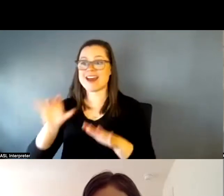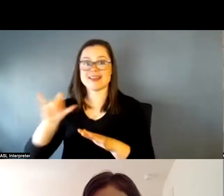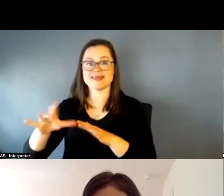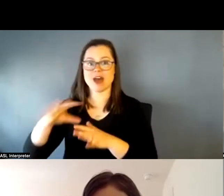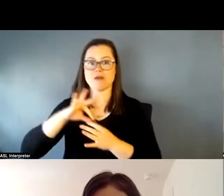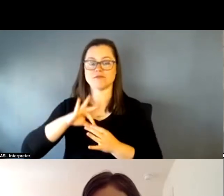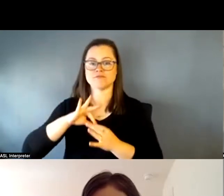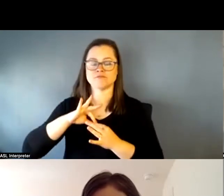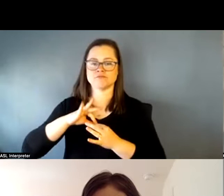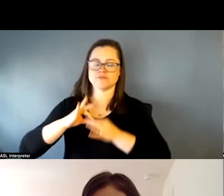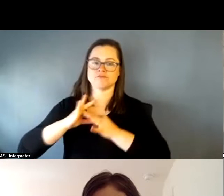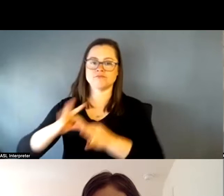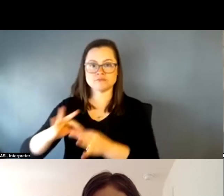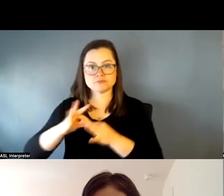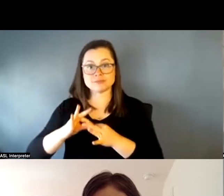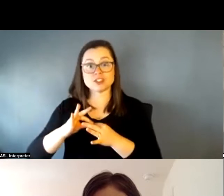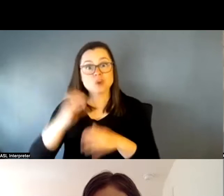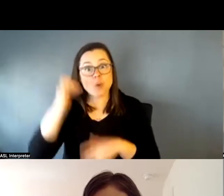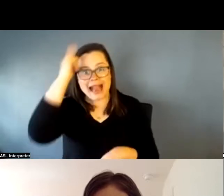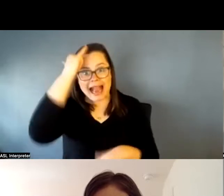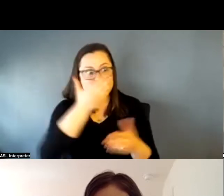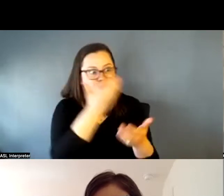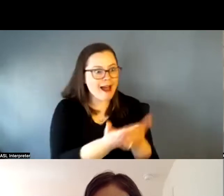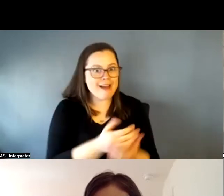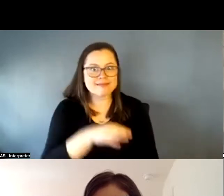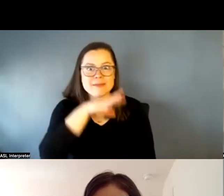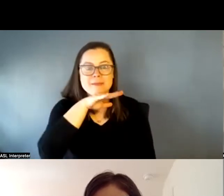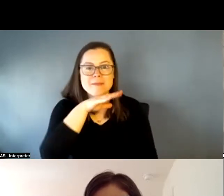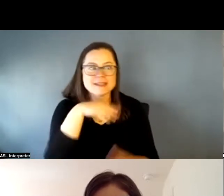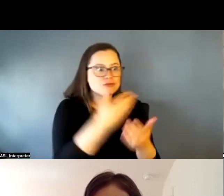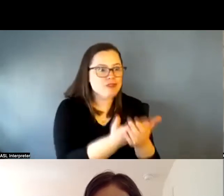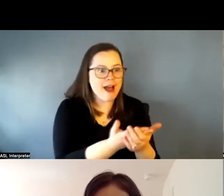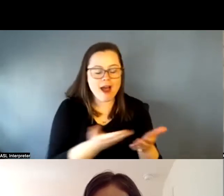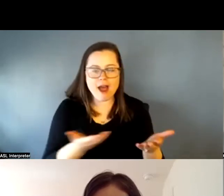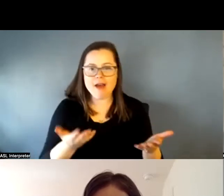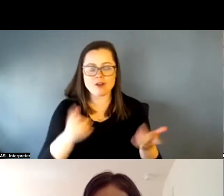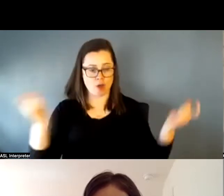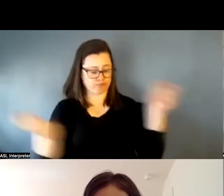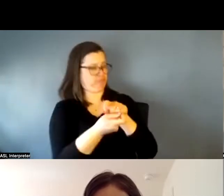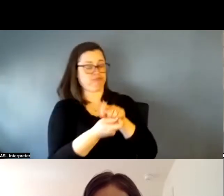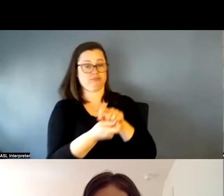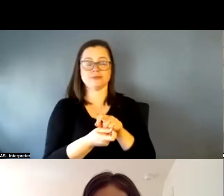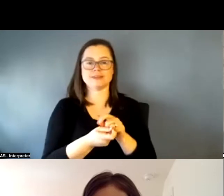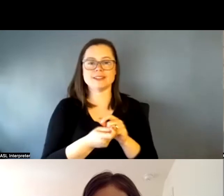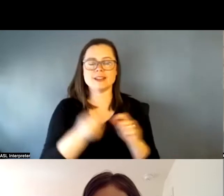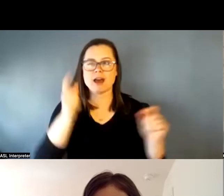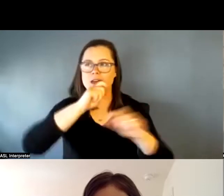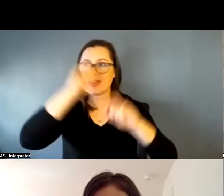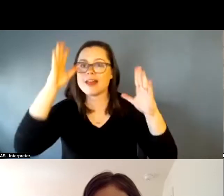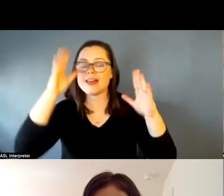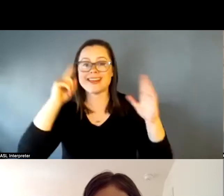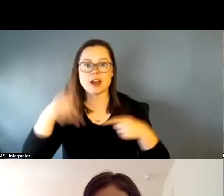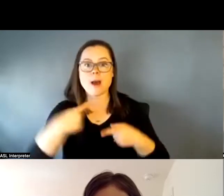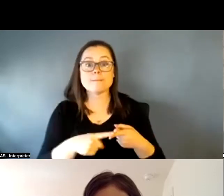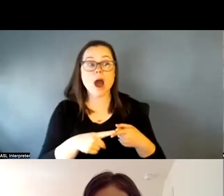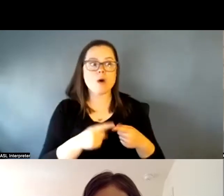change when cows came, when pigs came. Think about how much it takes